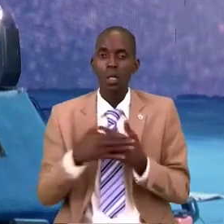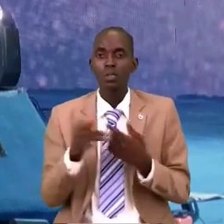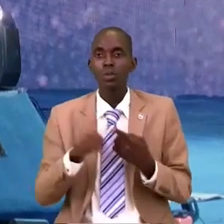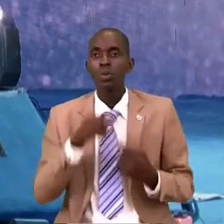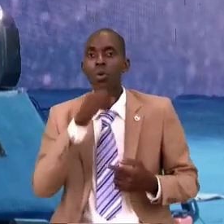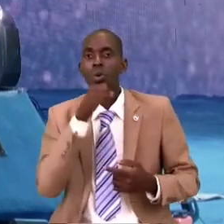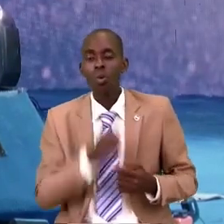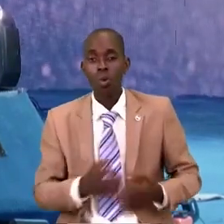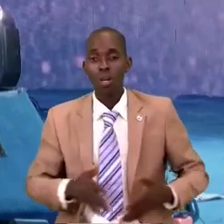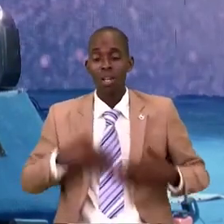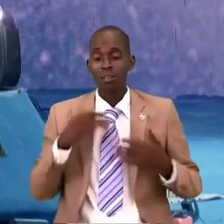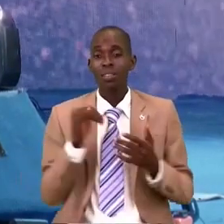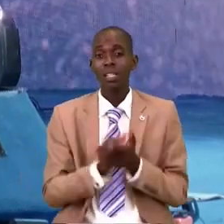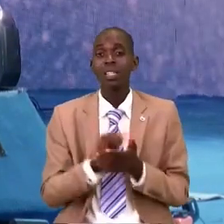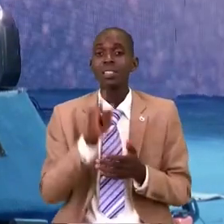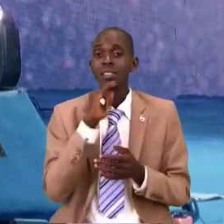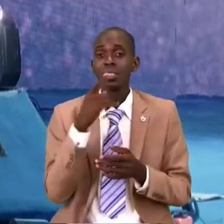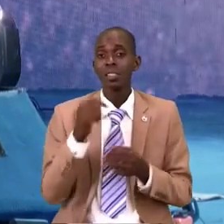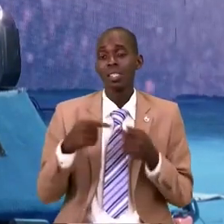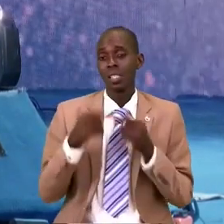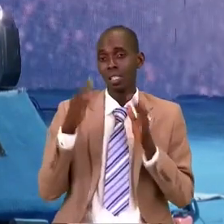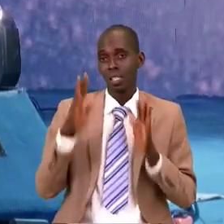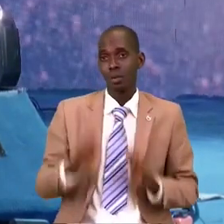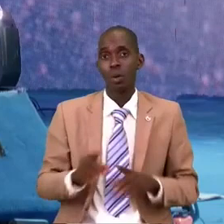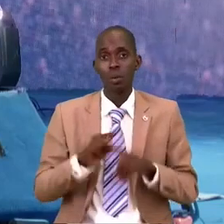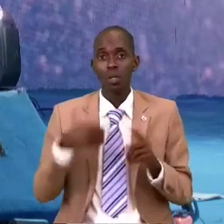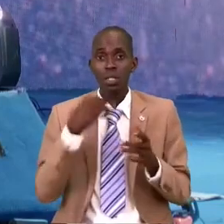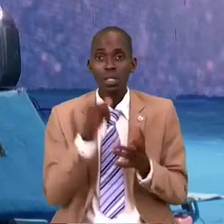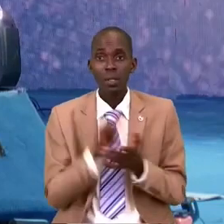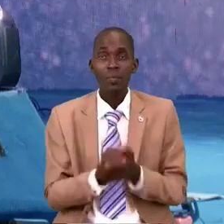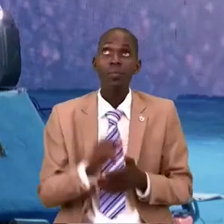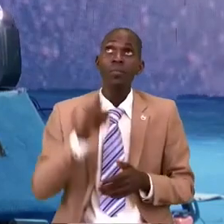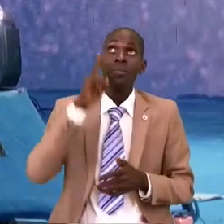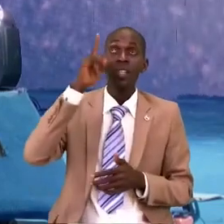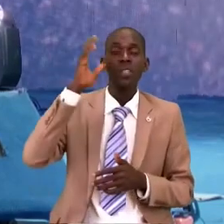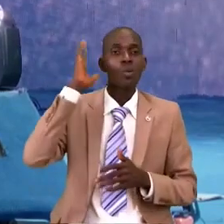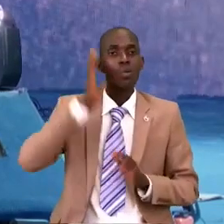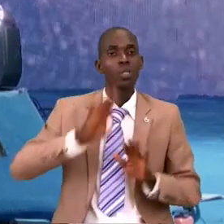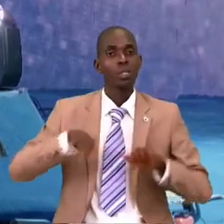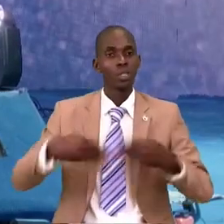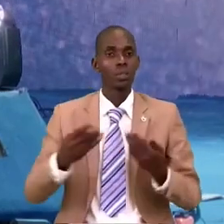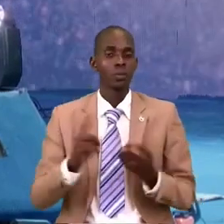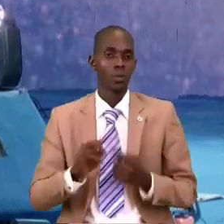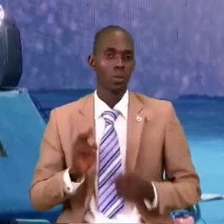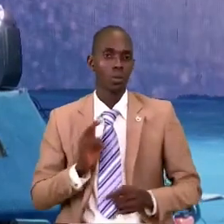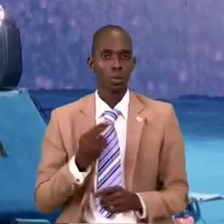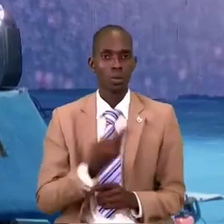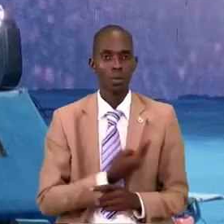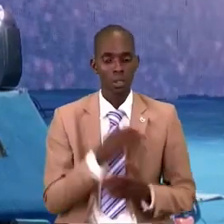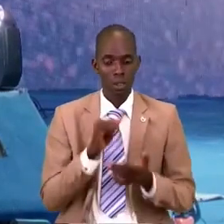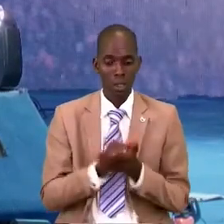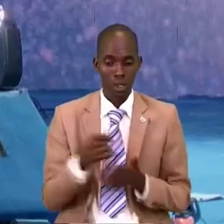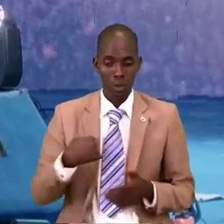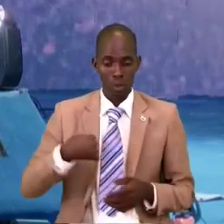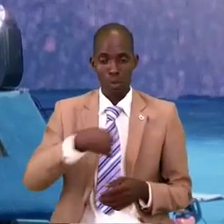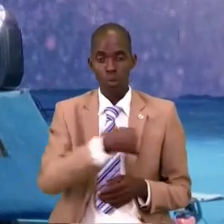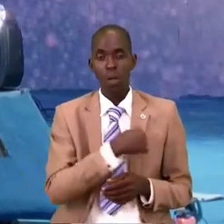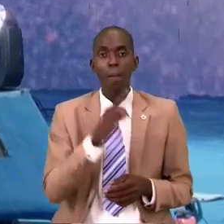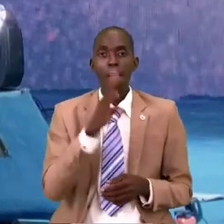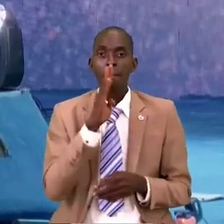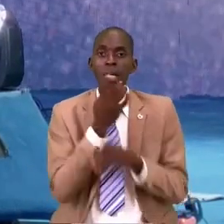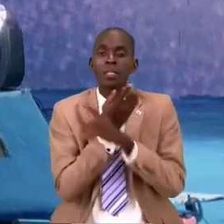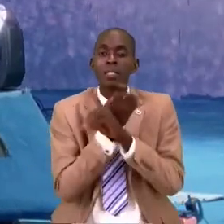we, being delivered out of the hands of our enemies, might serve him without fear.